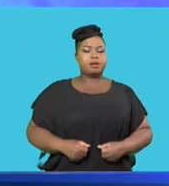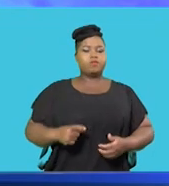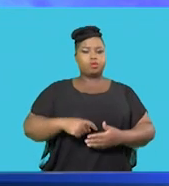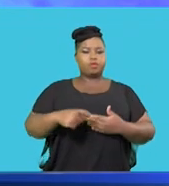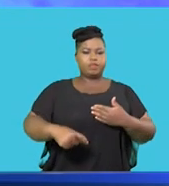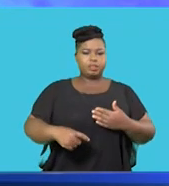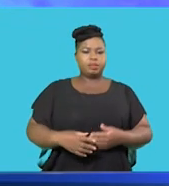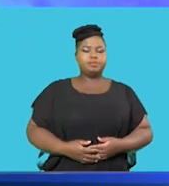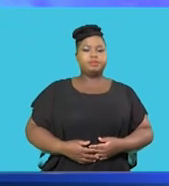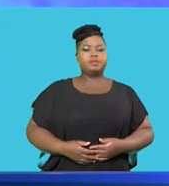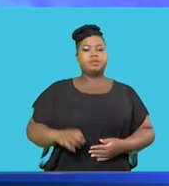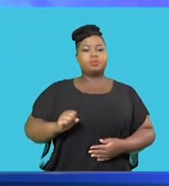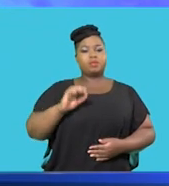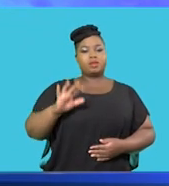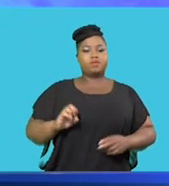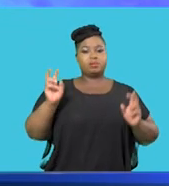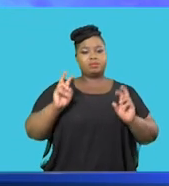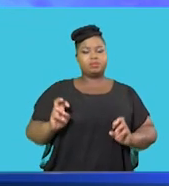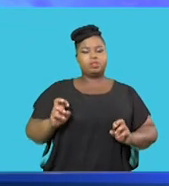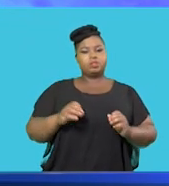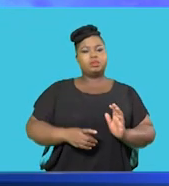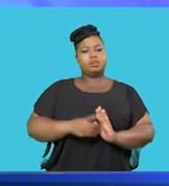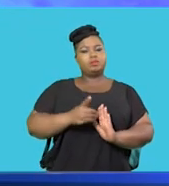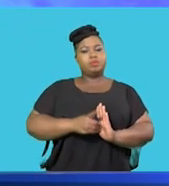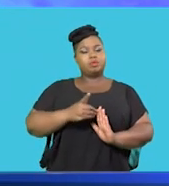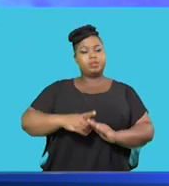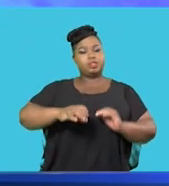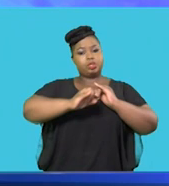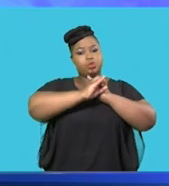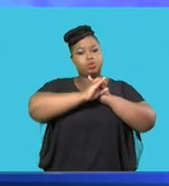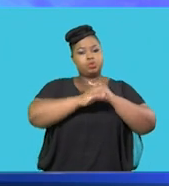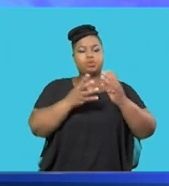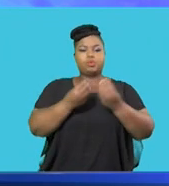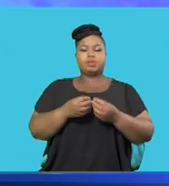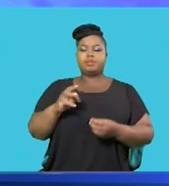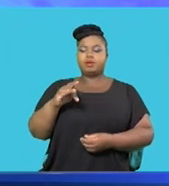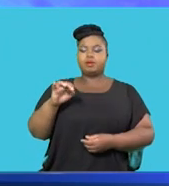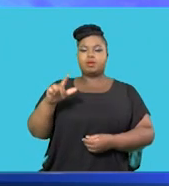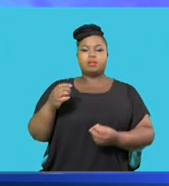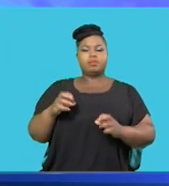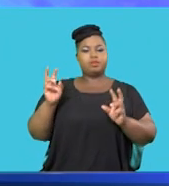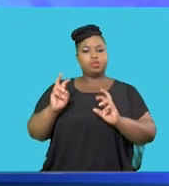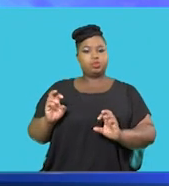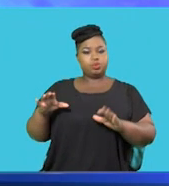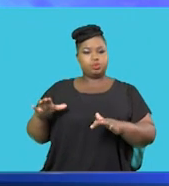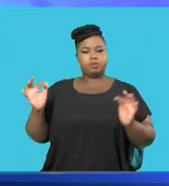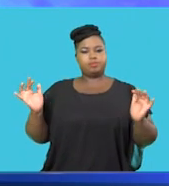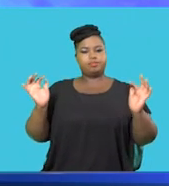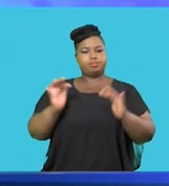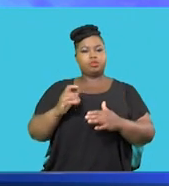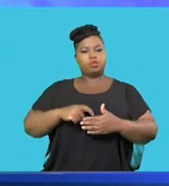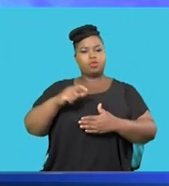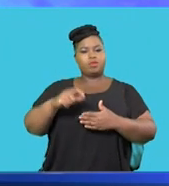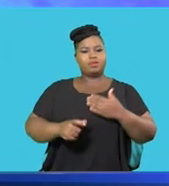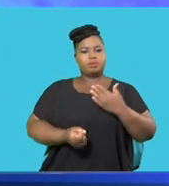Mokgatlo wa South African Energy Development Institute, tshebedisanong mmoho le lefapha la diminirale le dirafshwa, hammoho le mekgatlo e meng, di bile